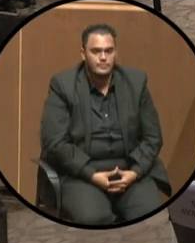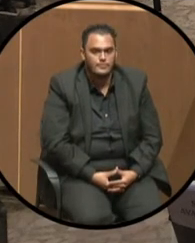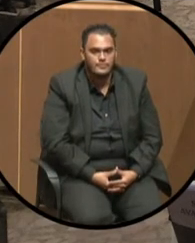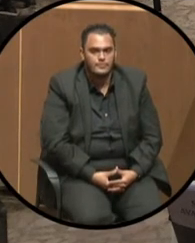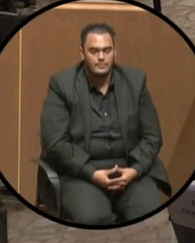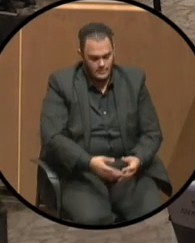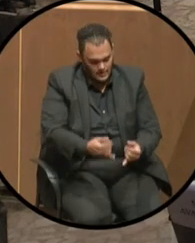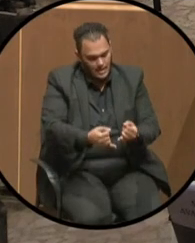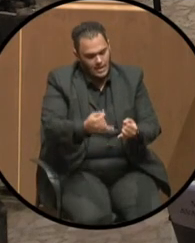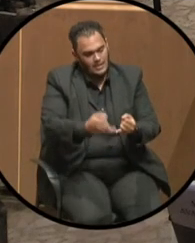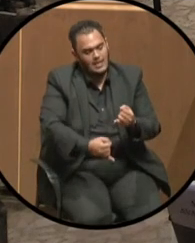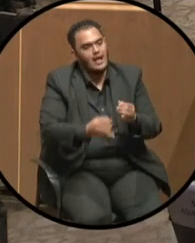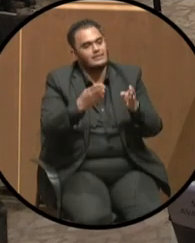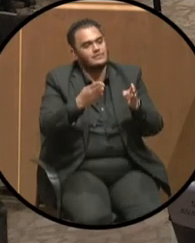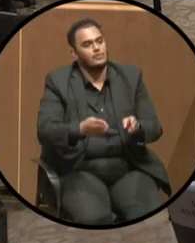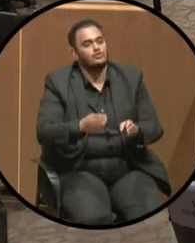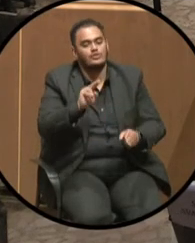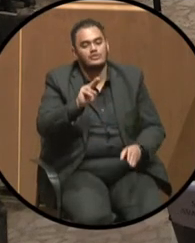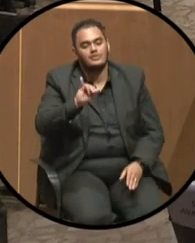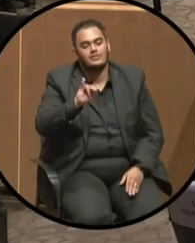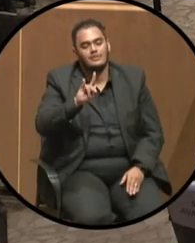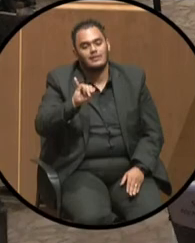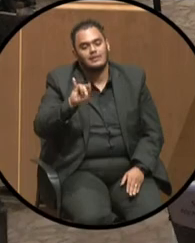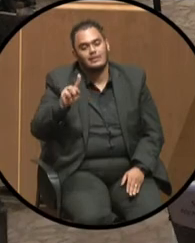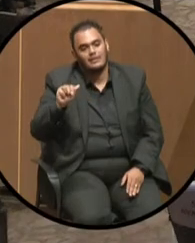Our last caller is Nikita Shaw.